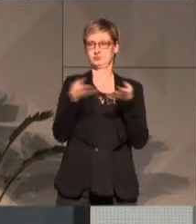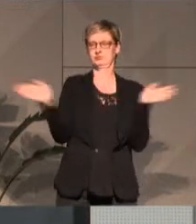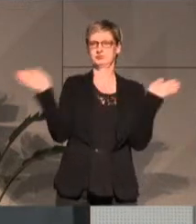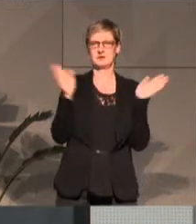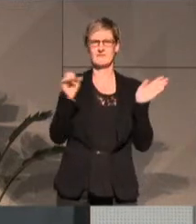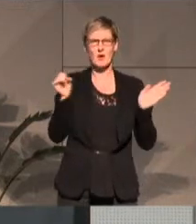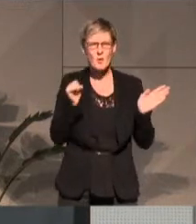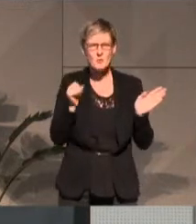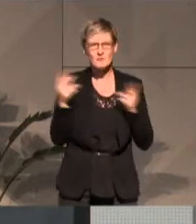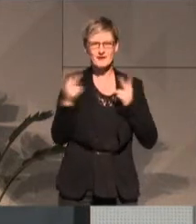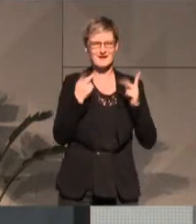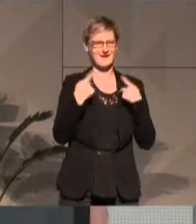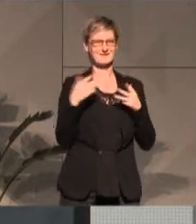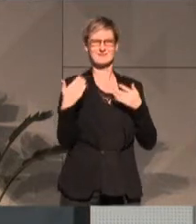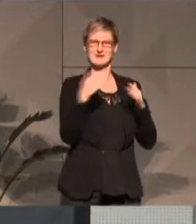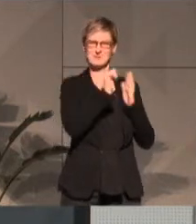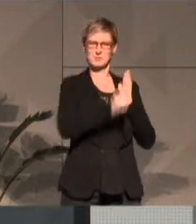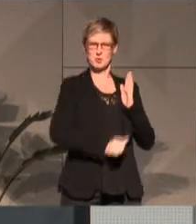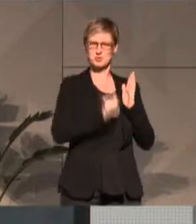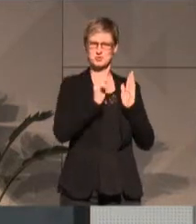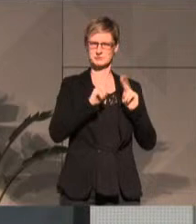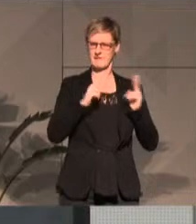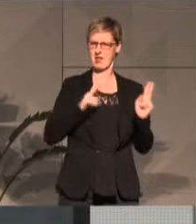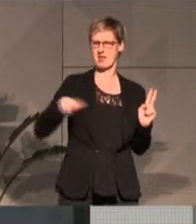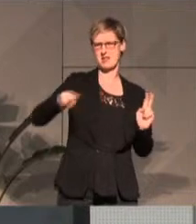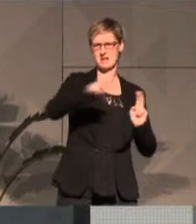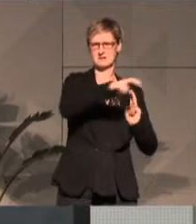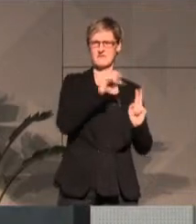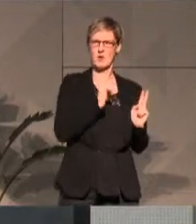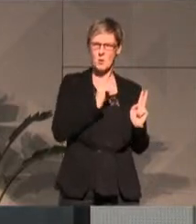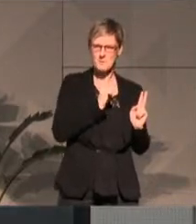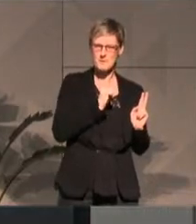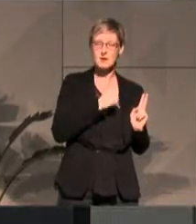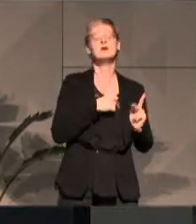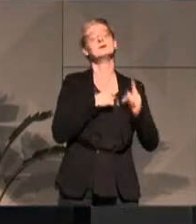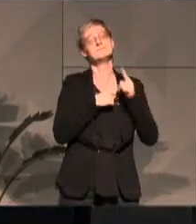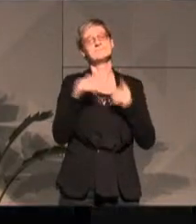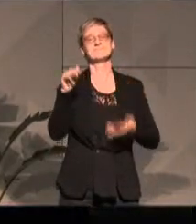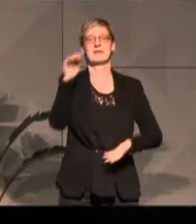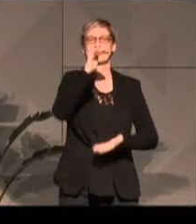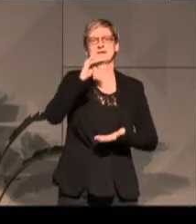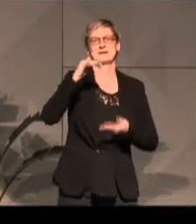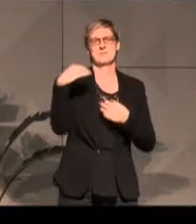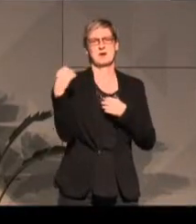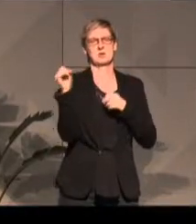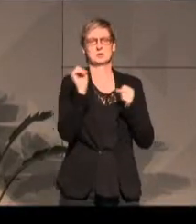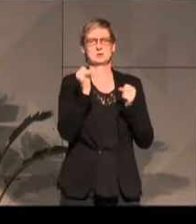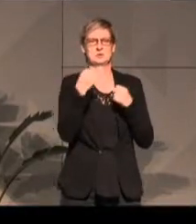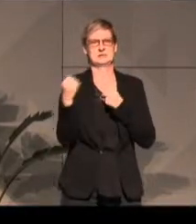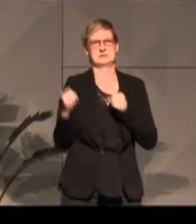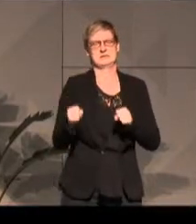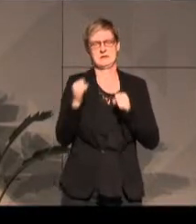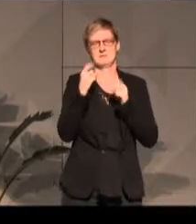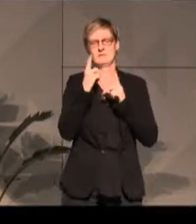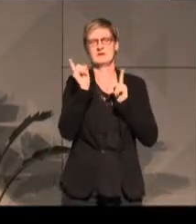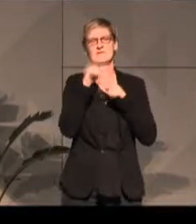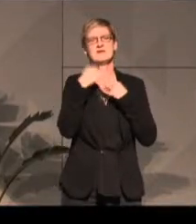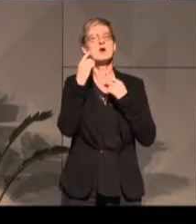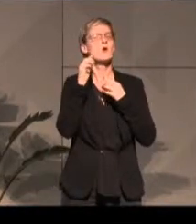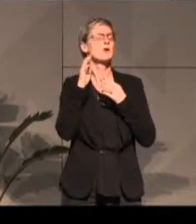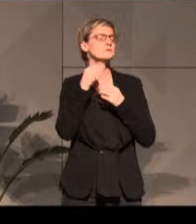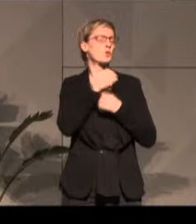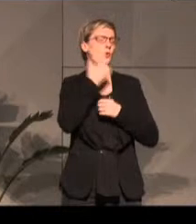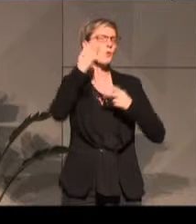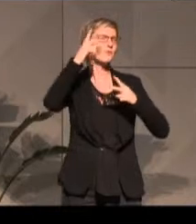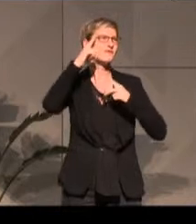of the world? The background is that many processes in the Arctic climate system are only roughly